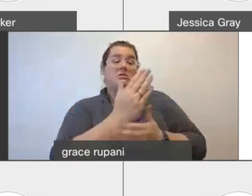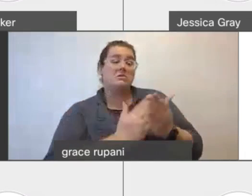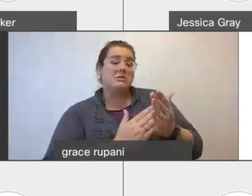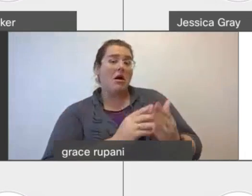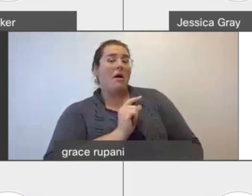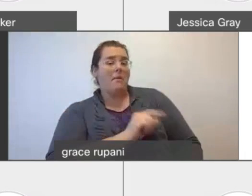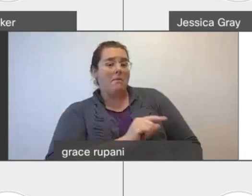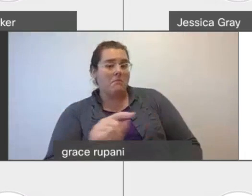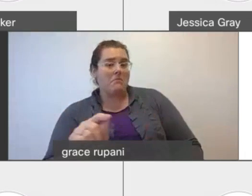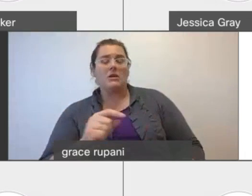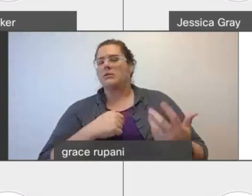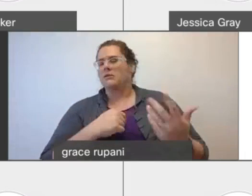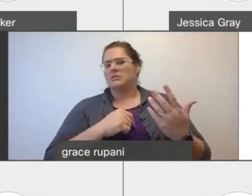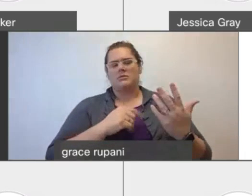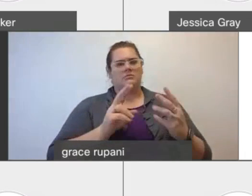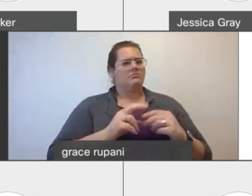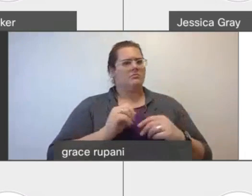adopted more